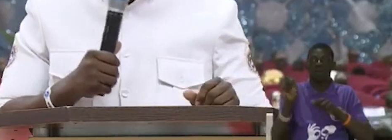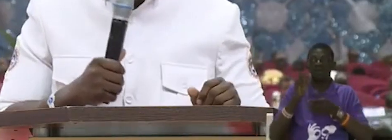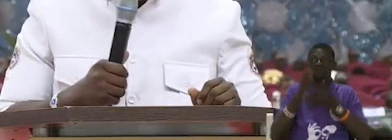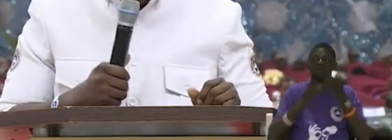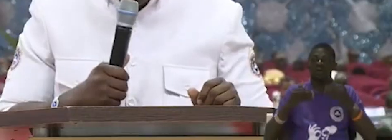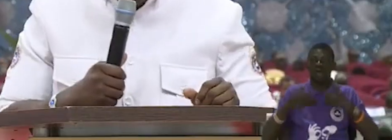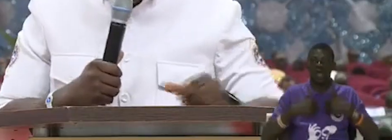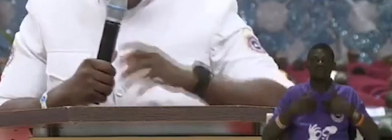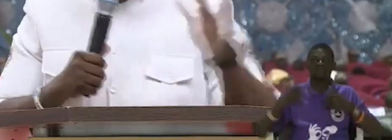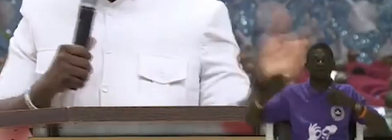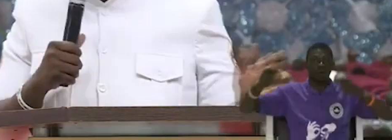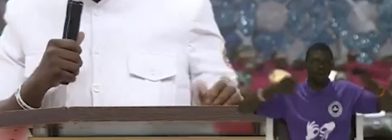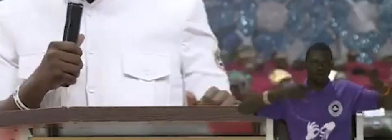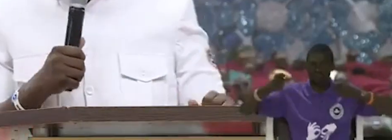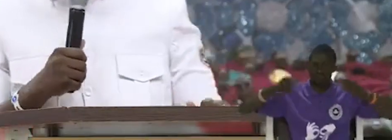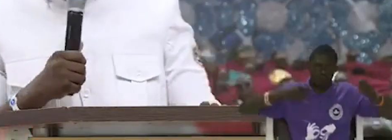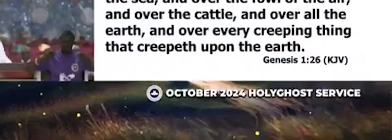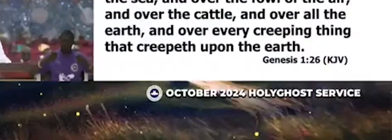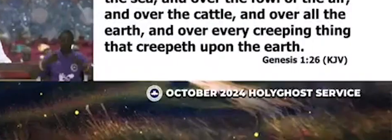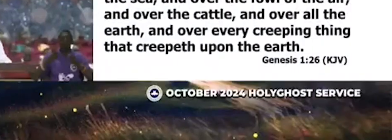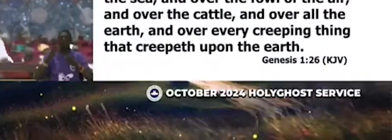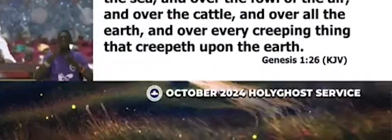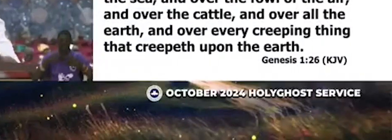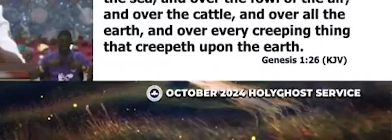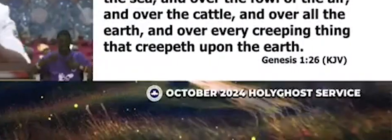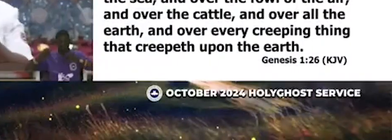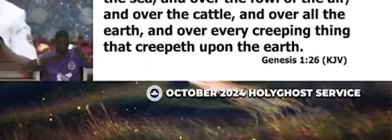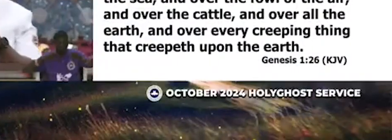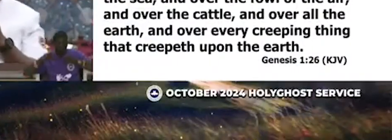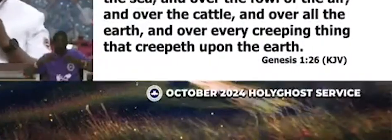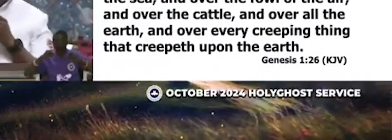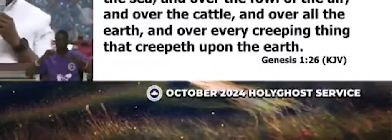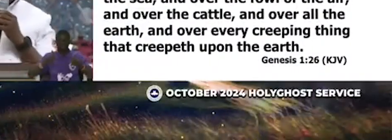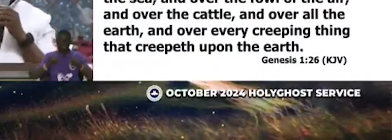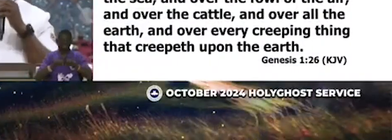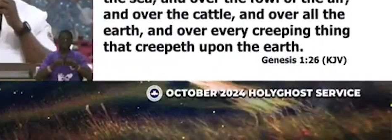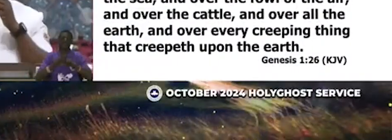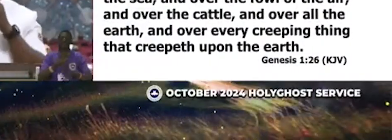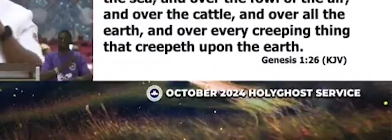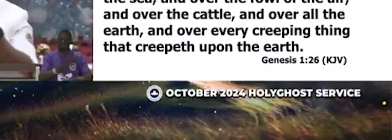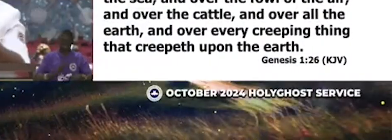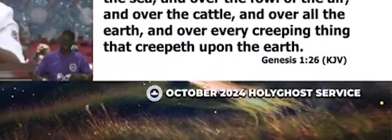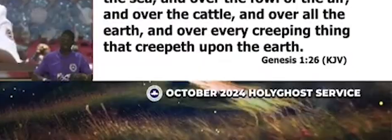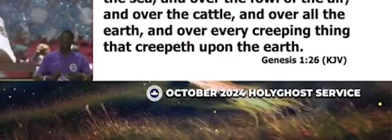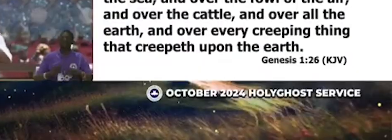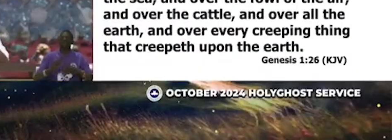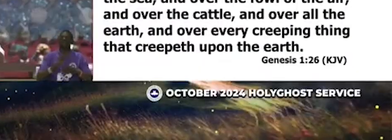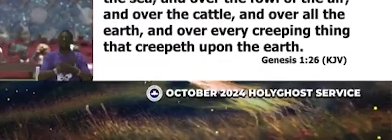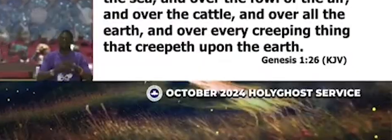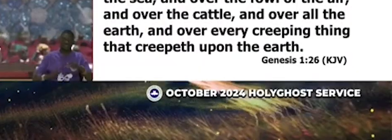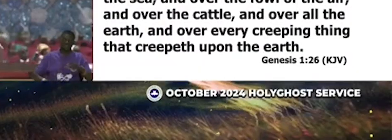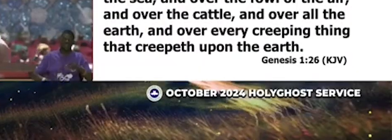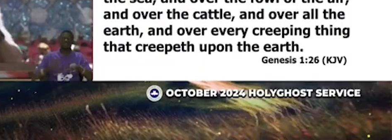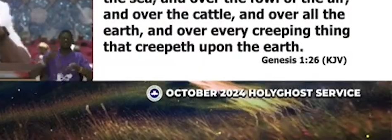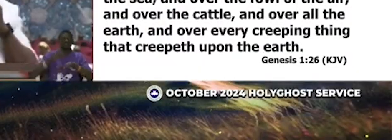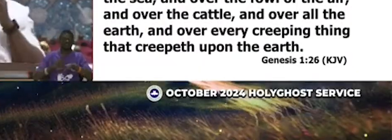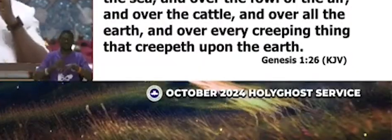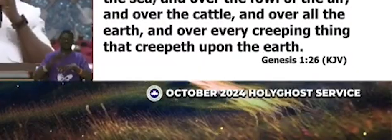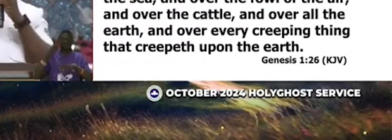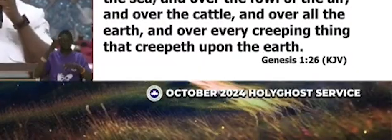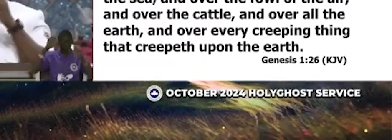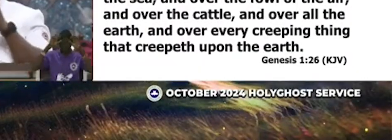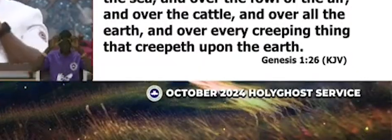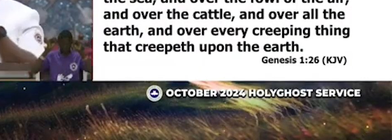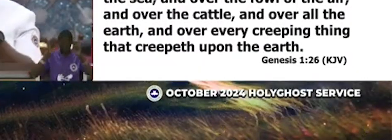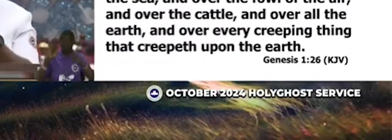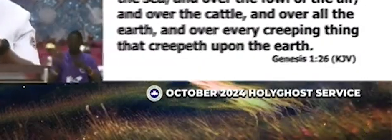has control, a sphere of their control. Like a king, it is a kingdom, a king's domain. For a president, it is a place where